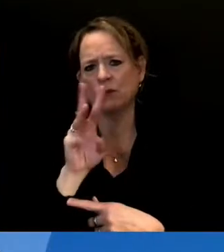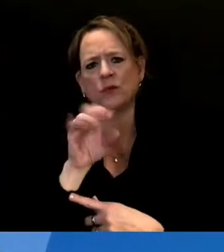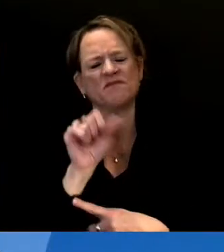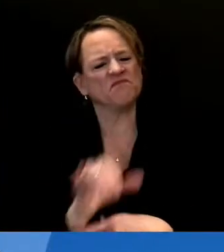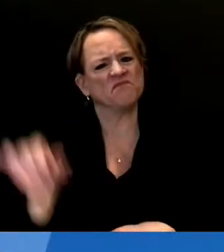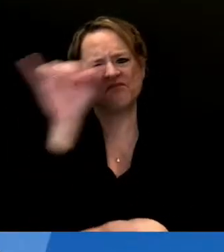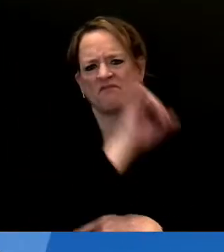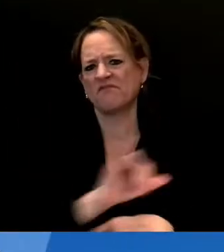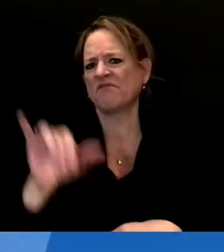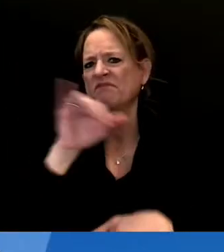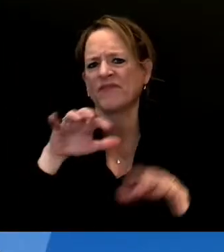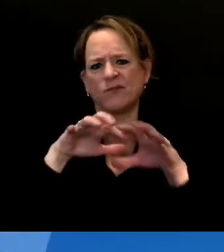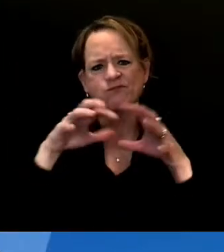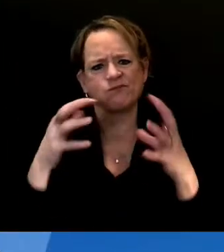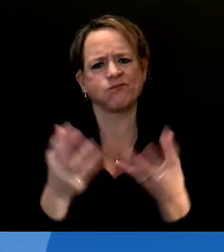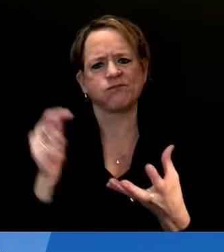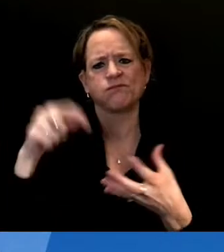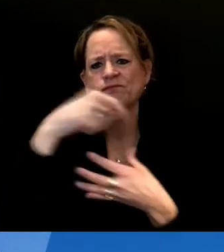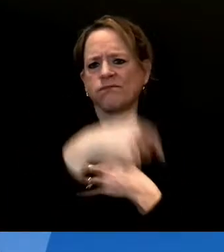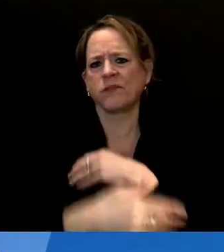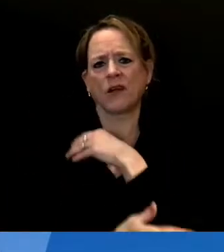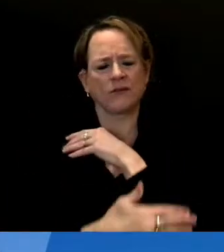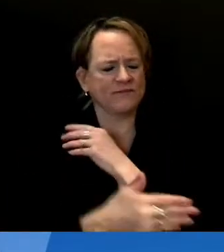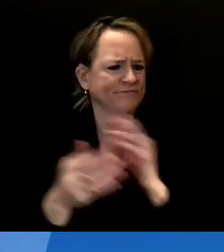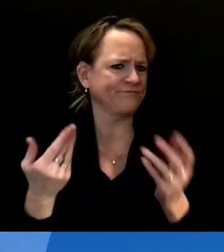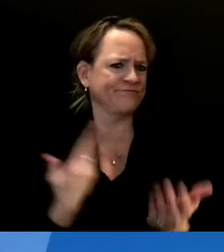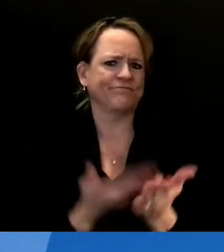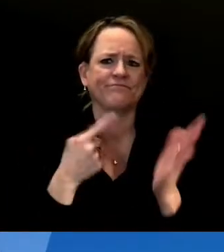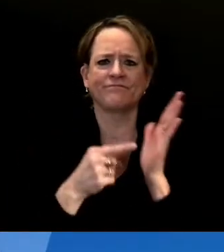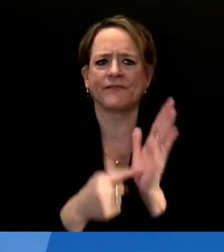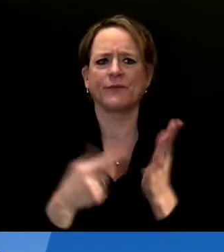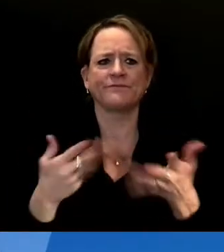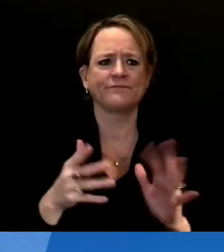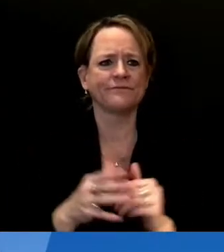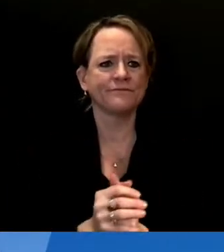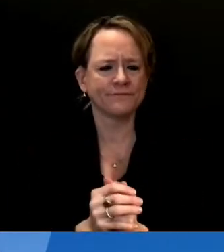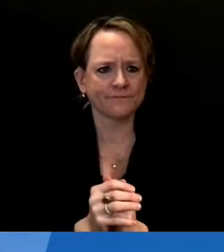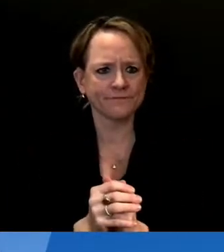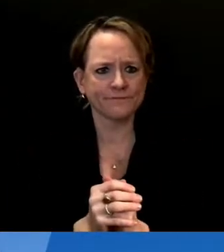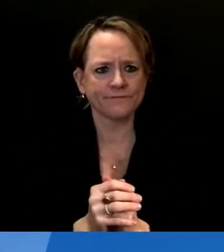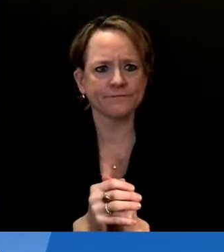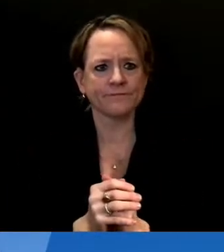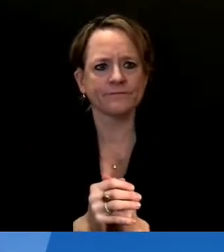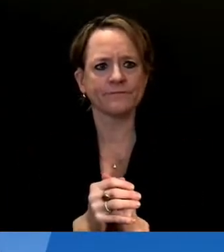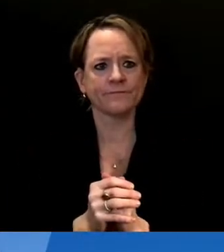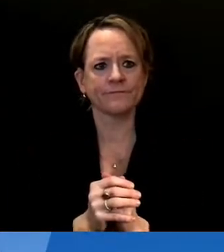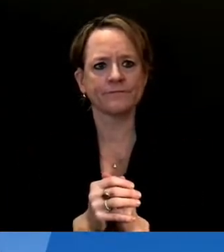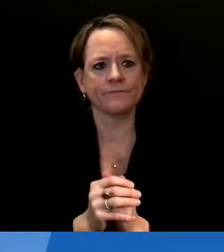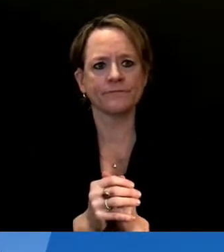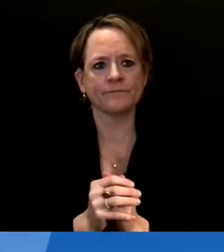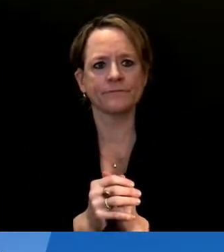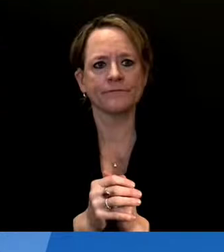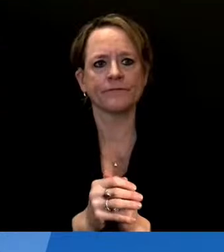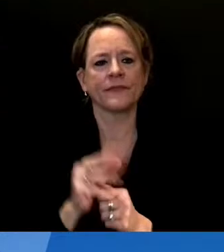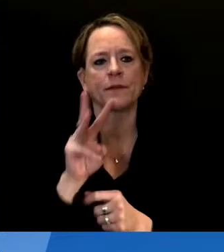Thank you. Now to Jason Zimmerman from WBAY-TV in Green Bay. Jason.